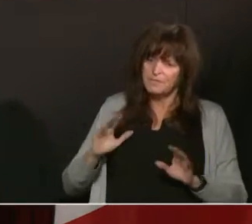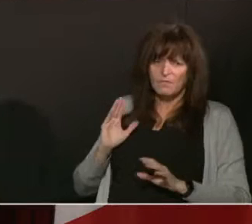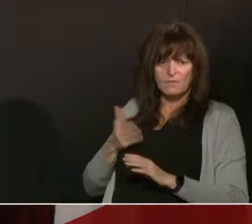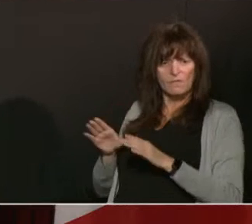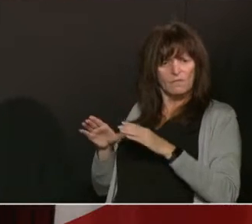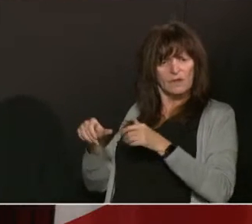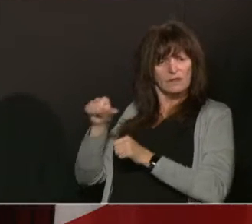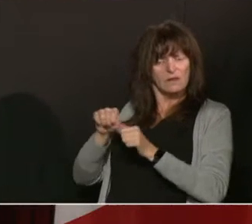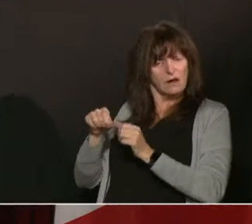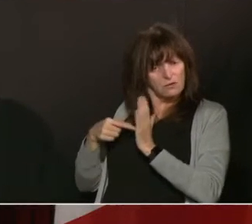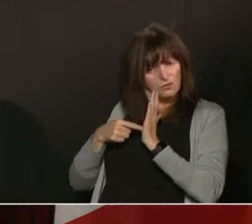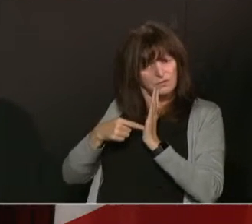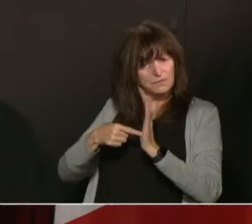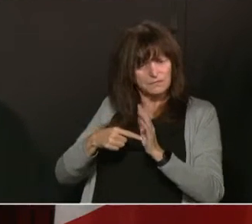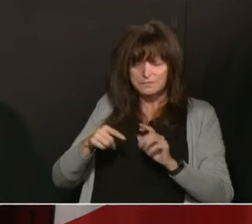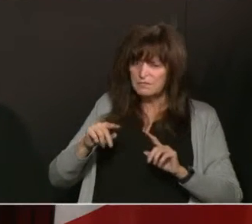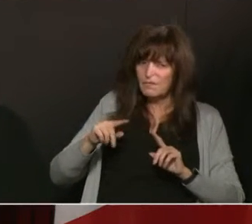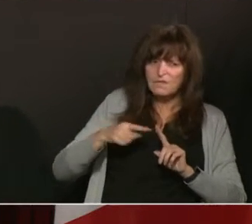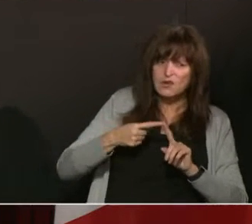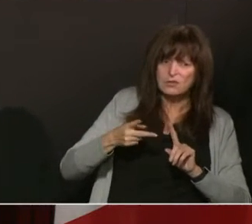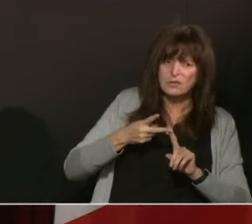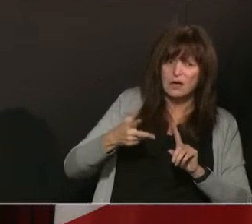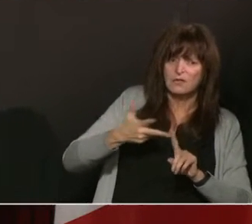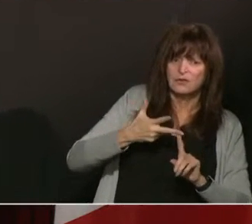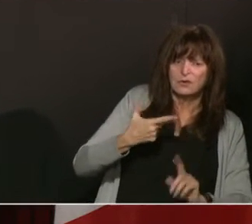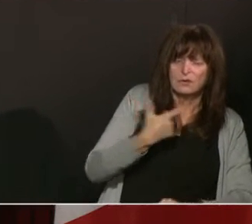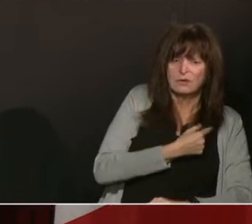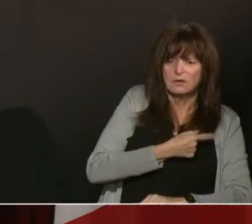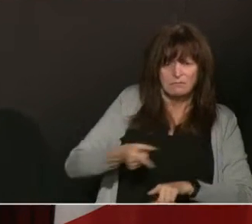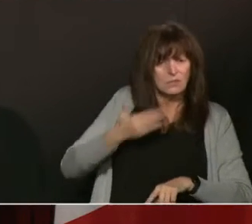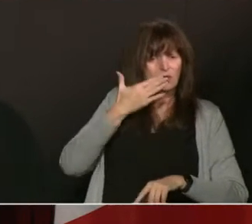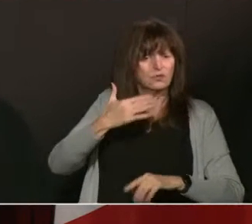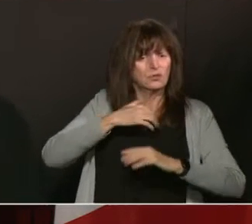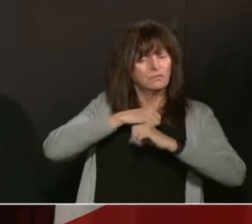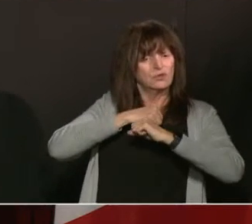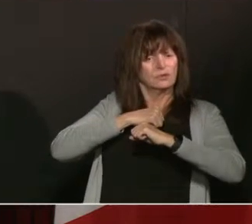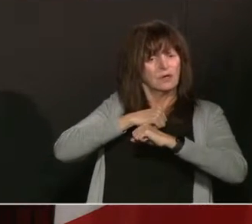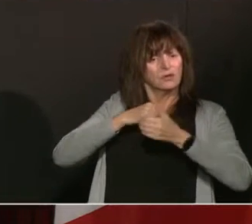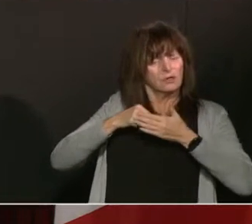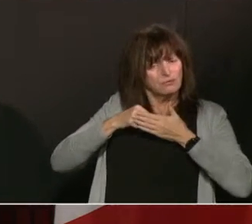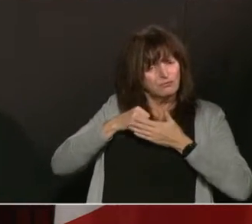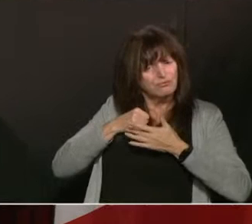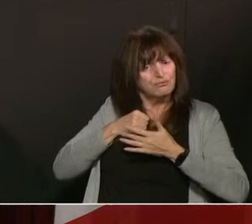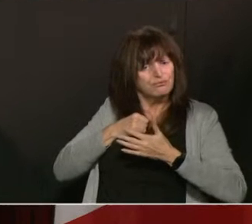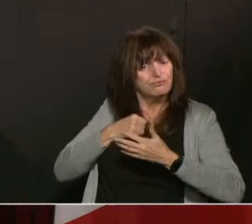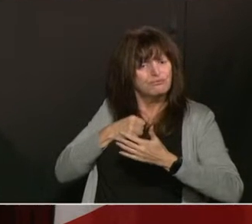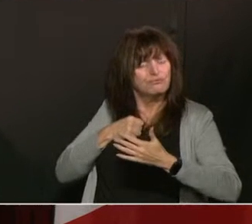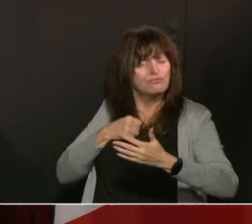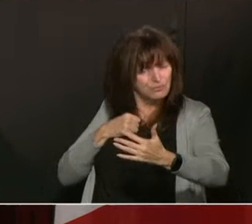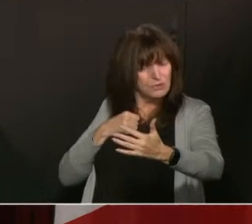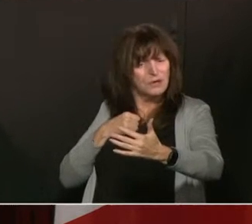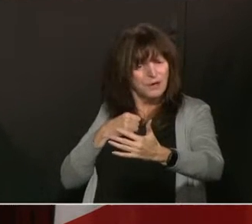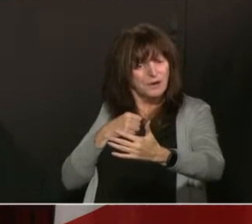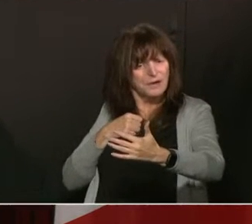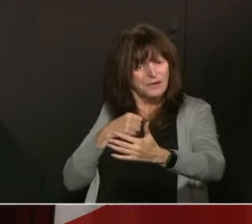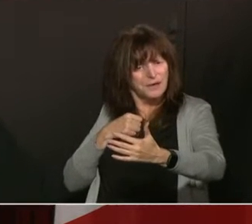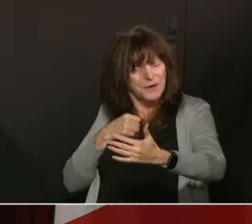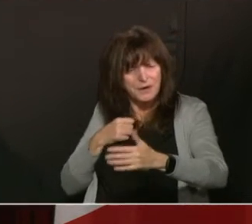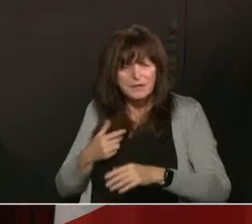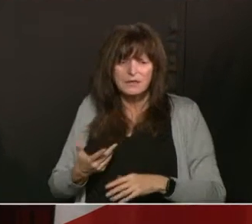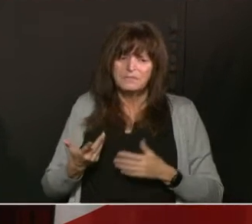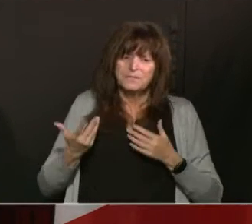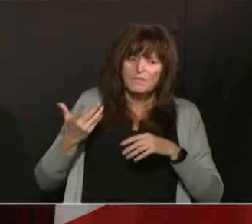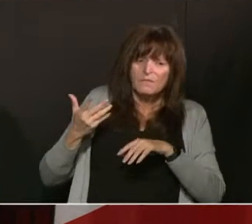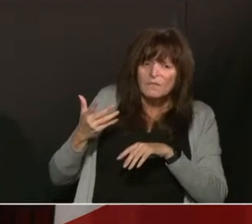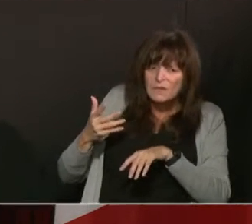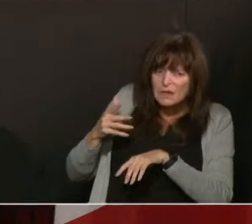against severe disease from Omicron. Antivirals also show promise. An early review of the data points to